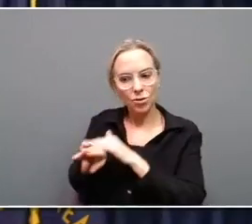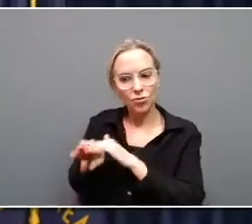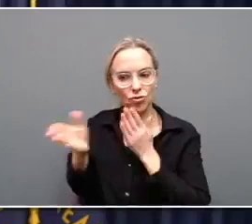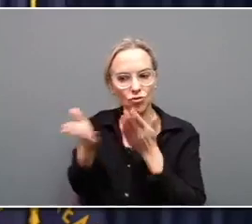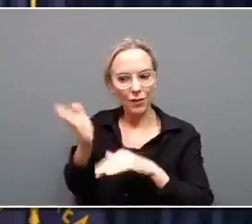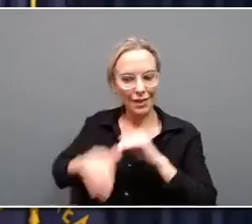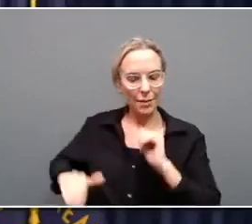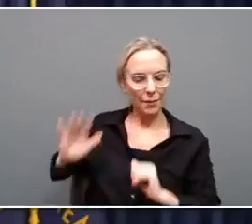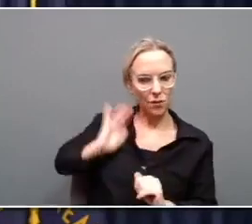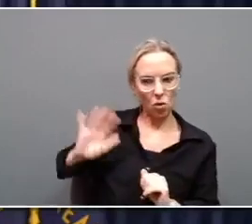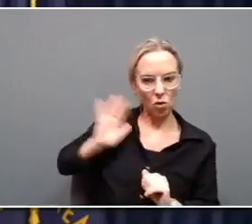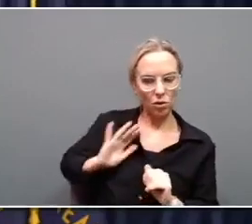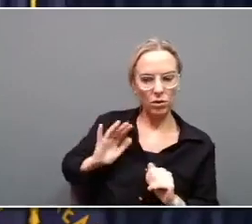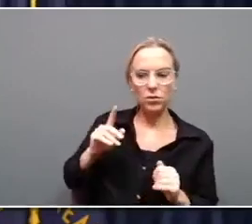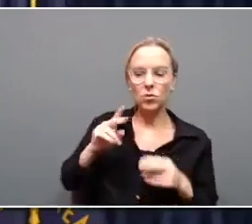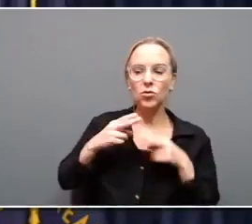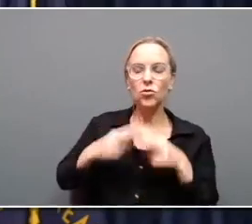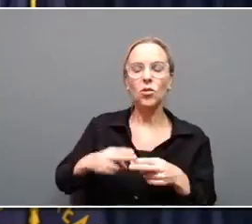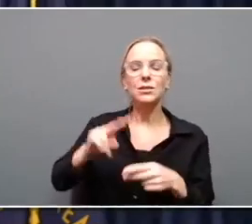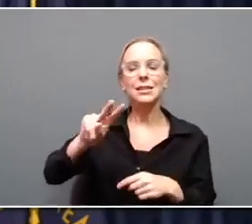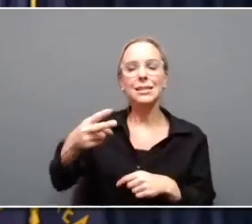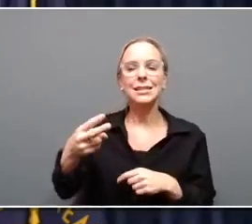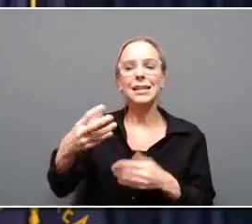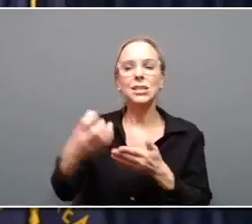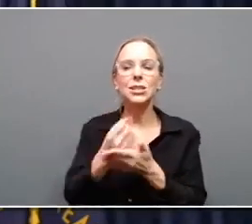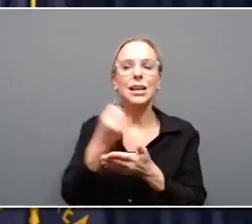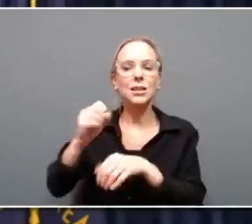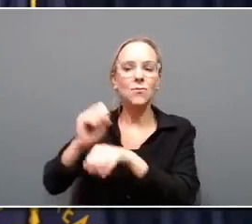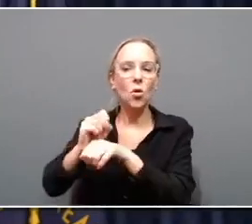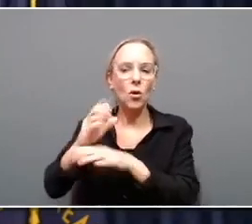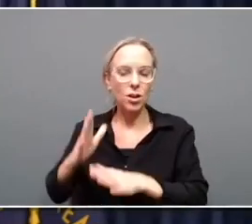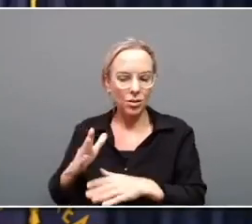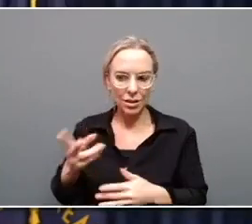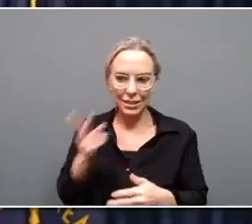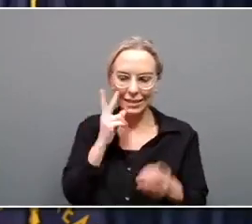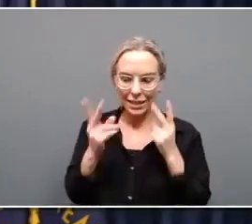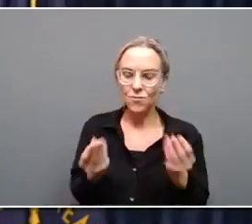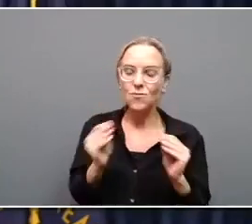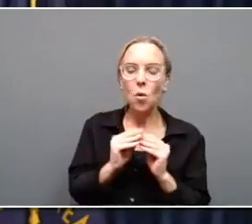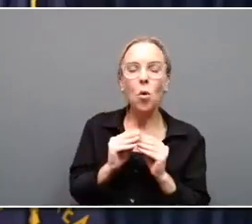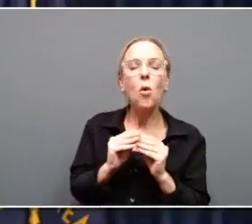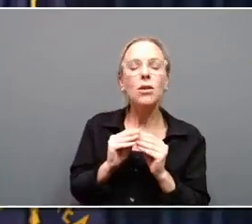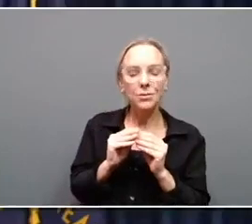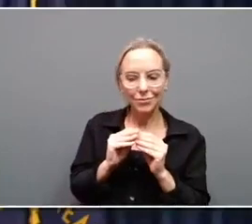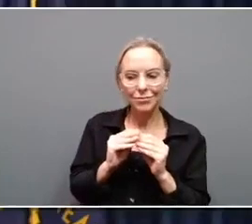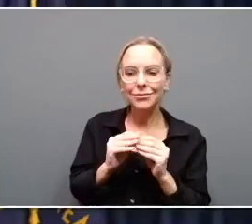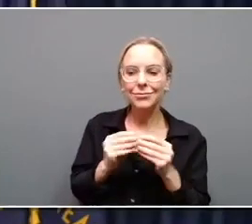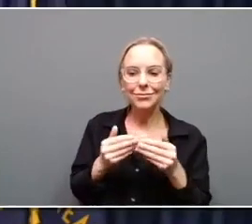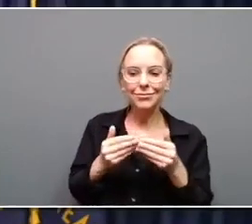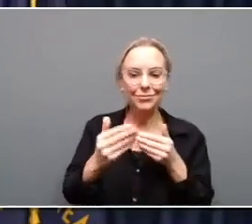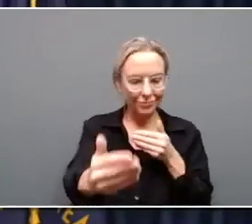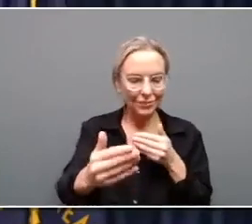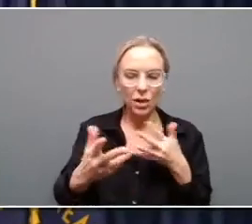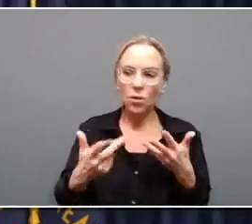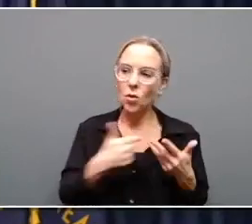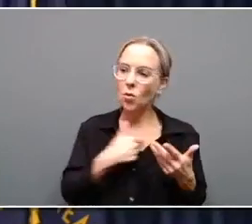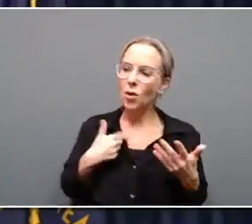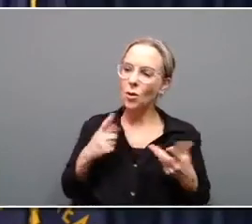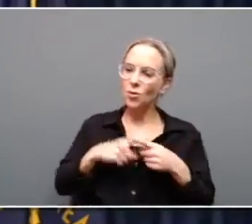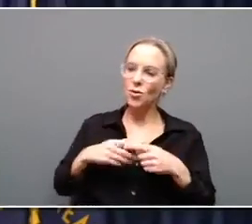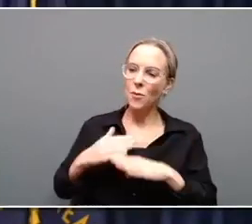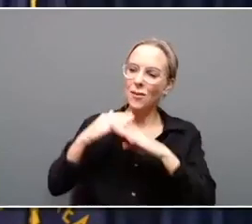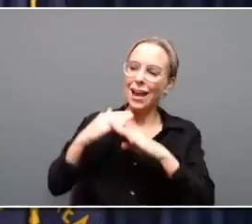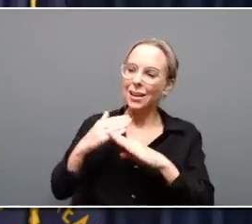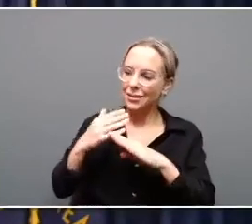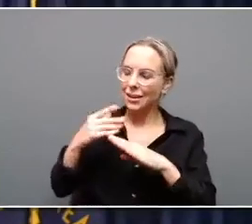with second chance employers lining up. You're going to see us do more of that in this next administration, because we want to prevent a crime from ever happening in